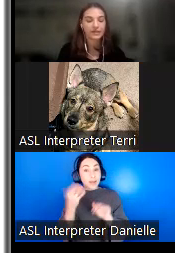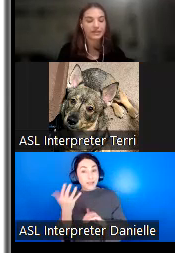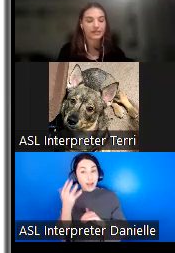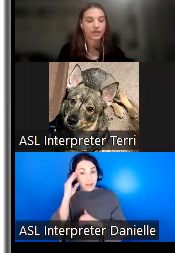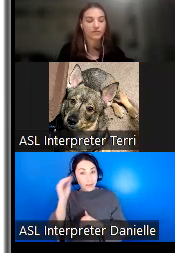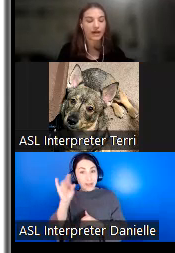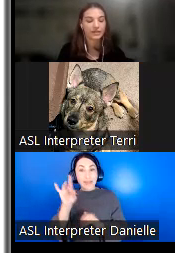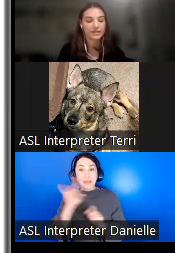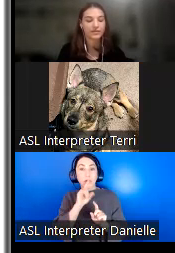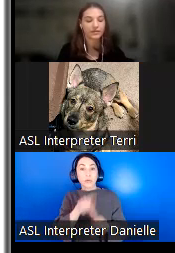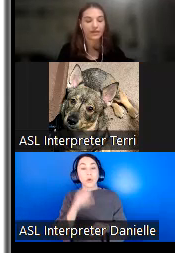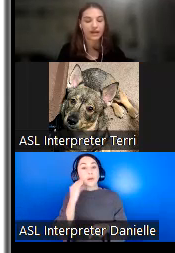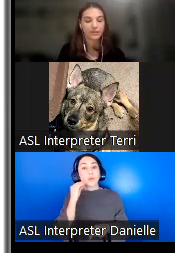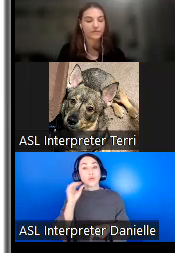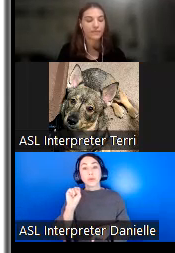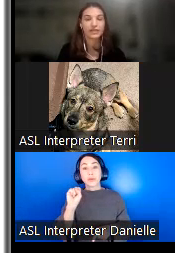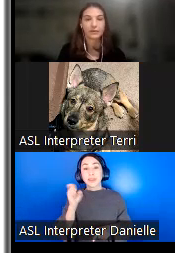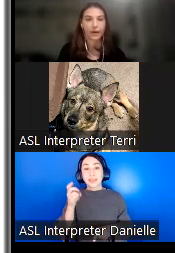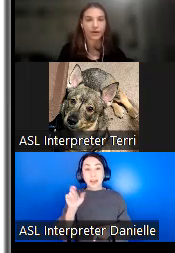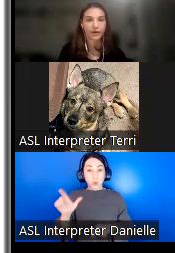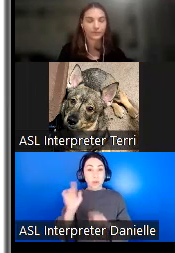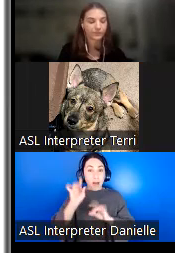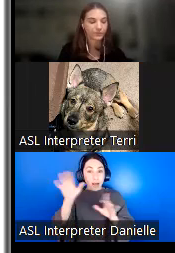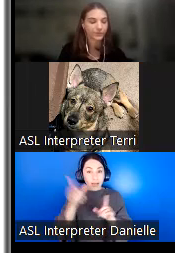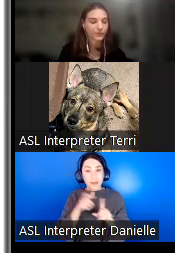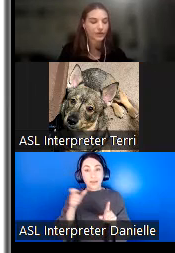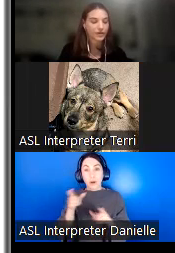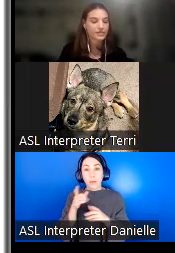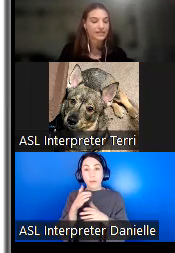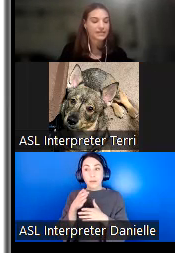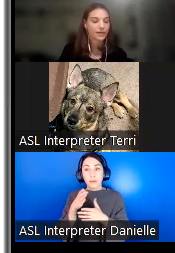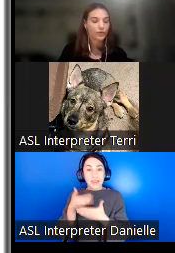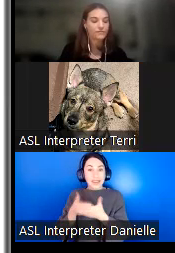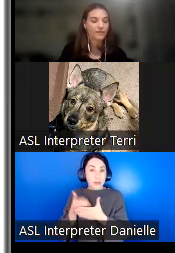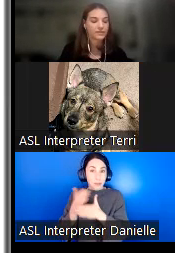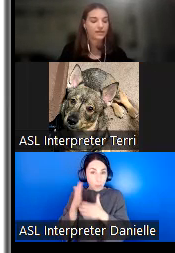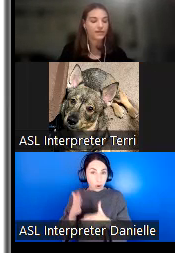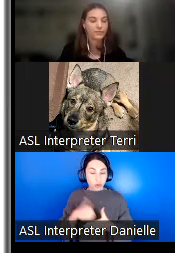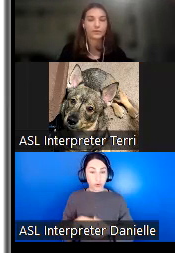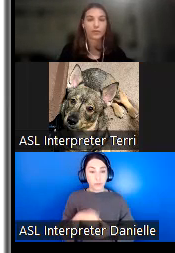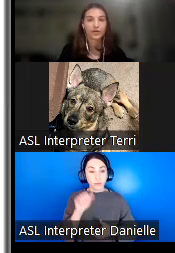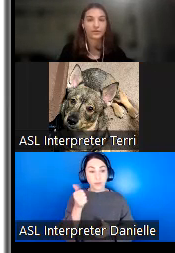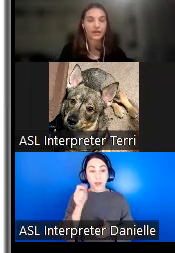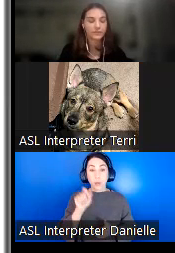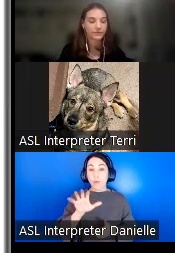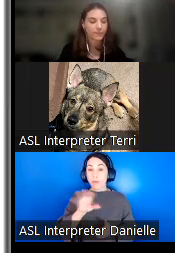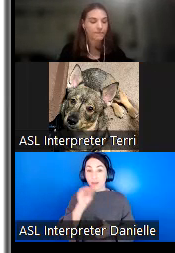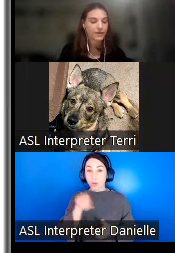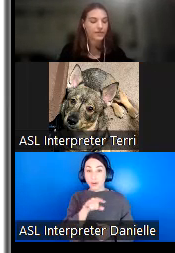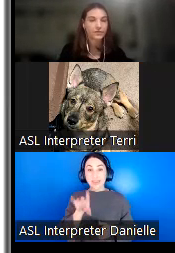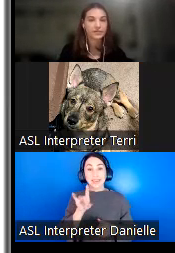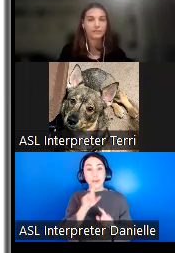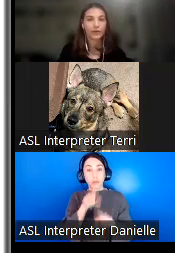reported experiencing sexual violence in their lifetime from an intimate partner. So that's 10.5% of them who reported rape,